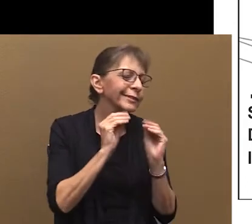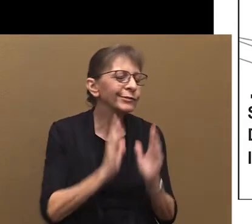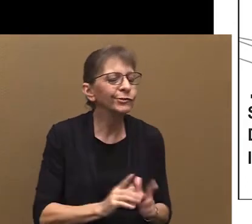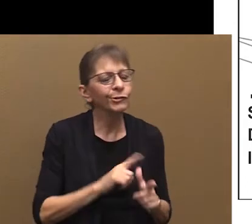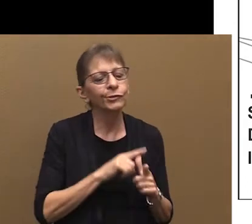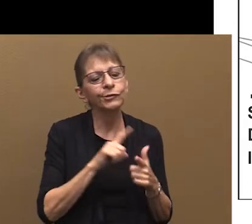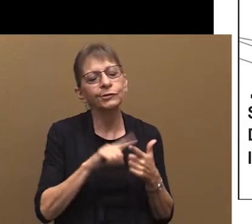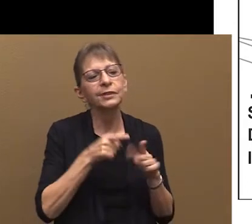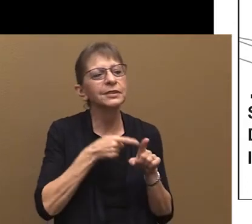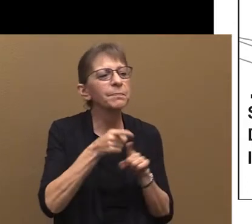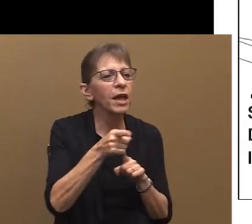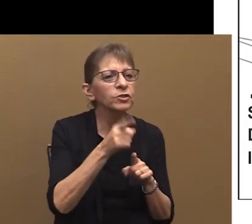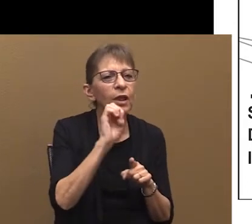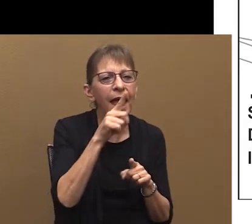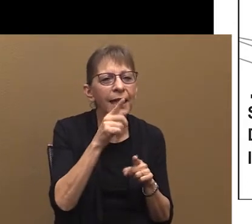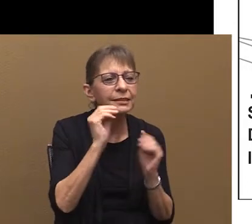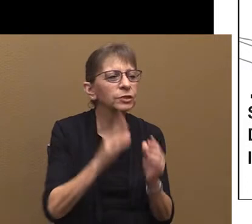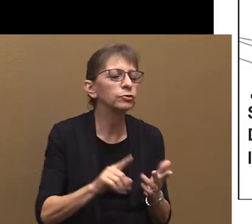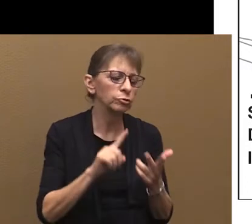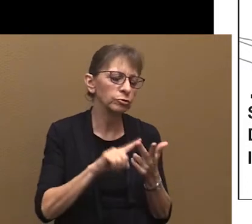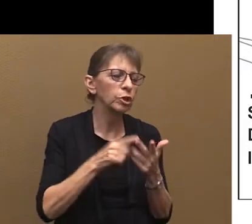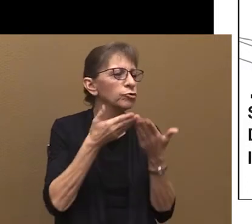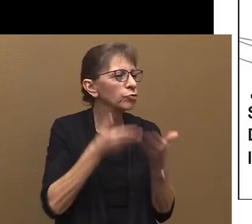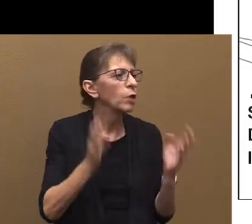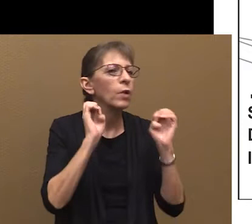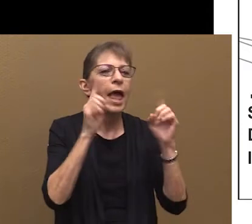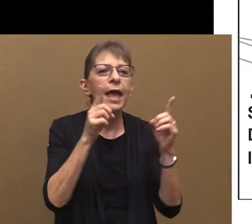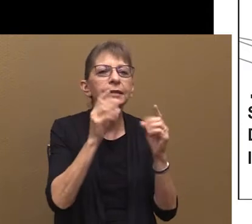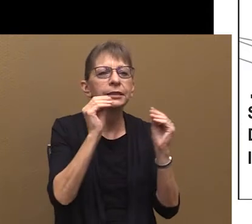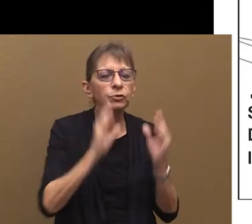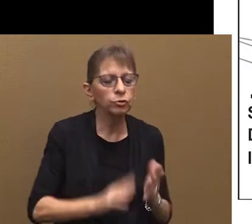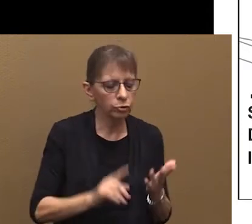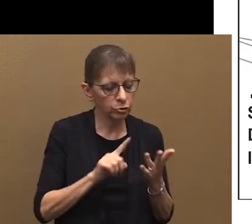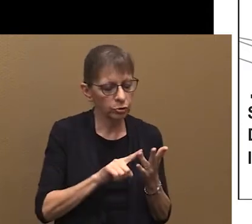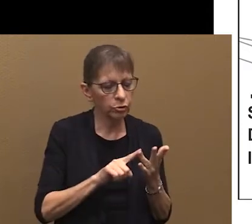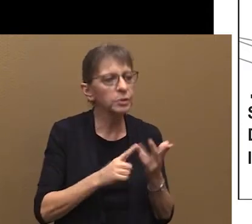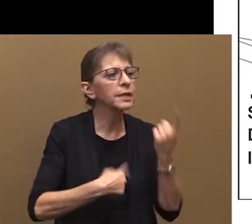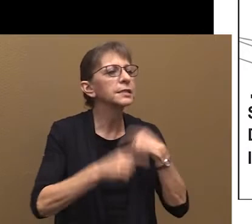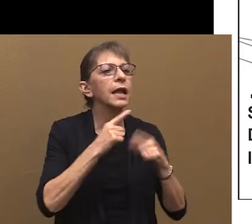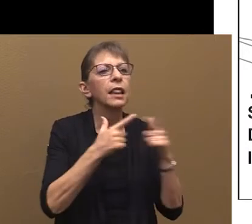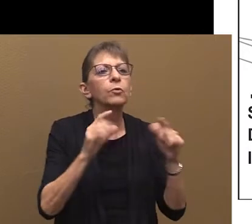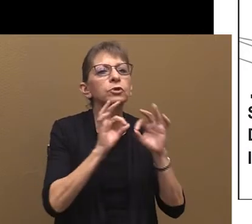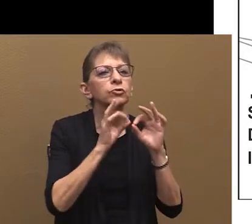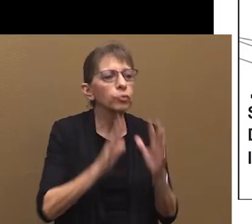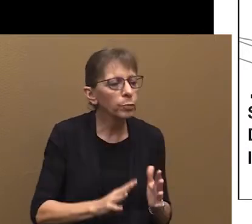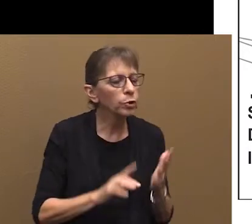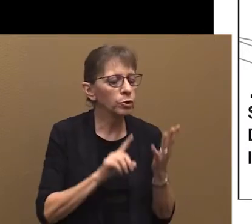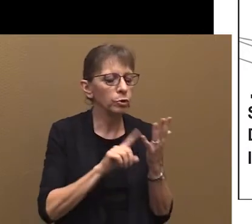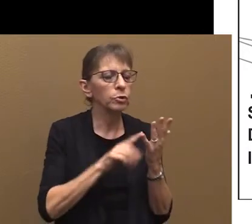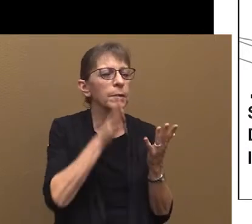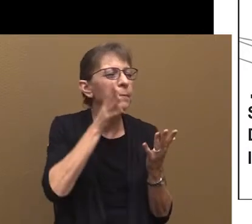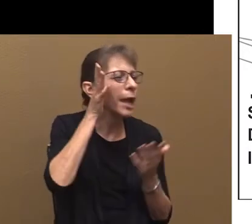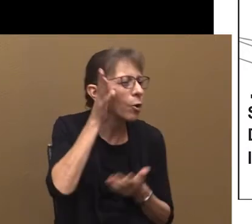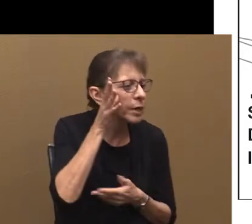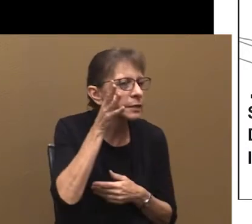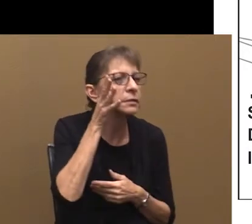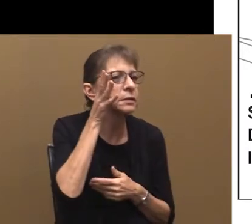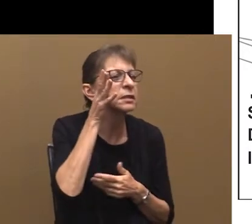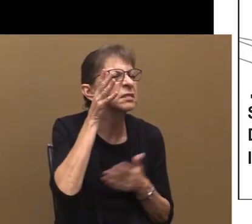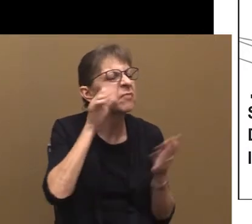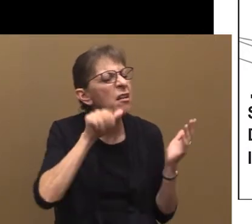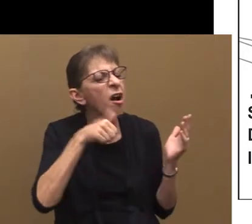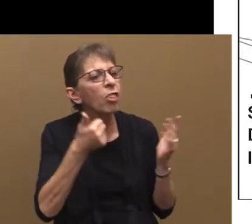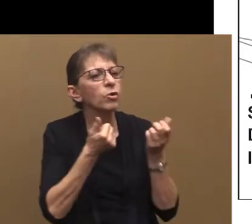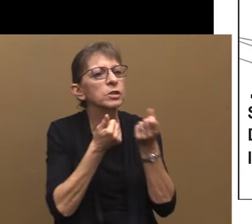teachers, special ed teachers, general ed teachers, sign language interpreters, parents,